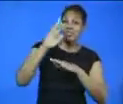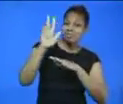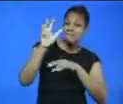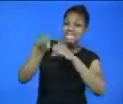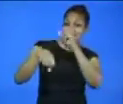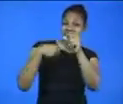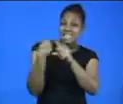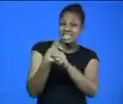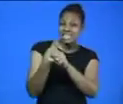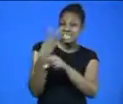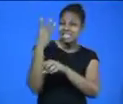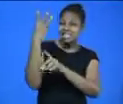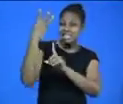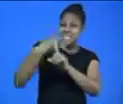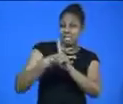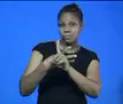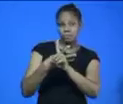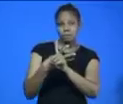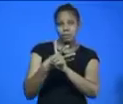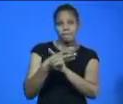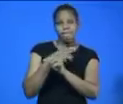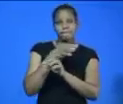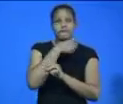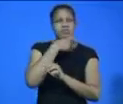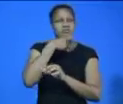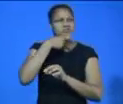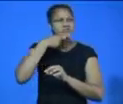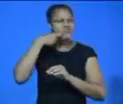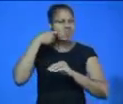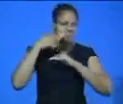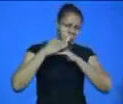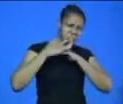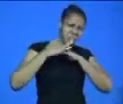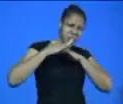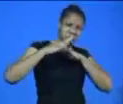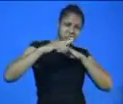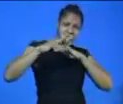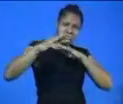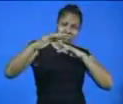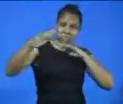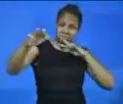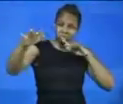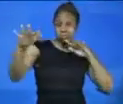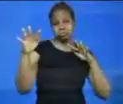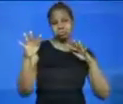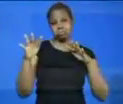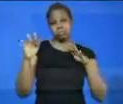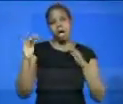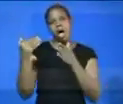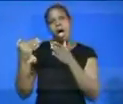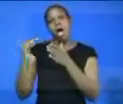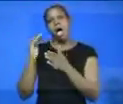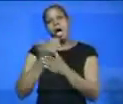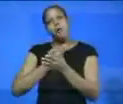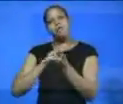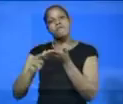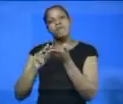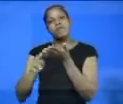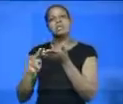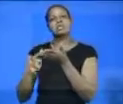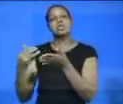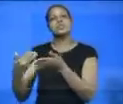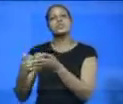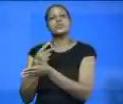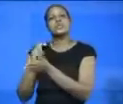was famine everywhere. Our text is a New Testament text from an Old